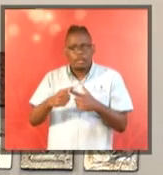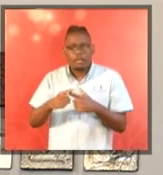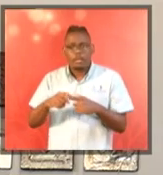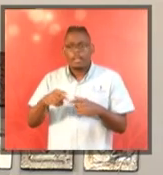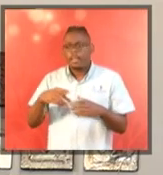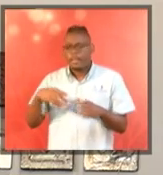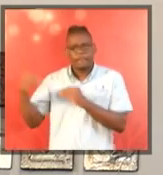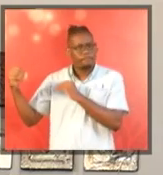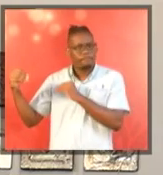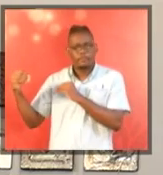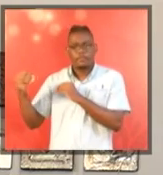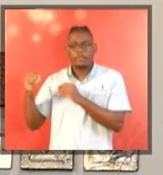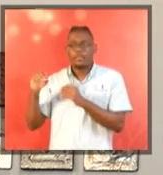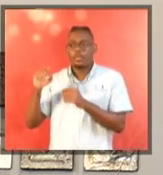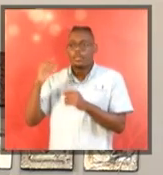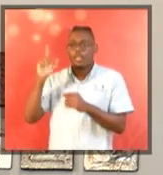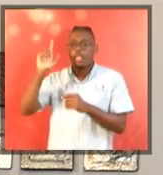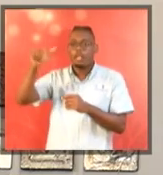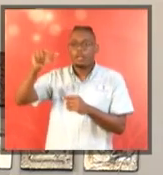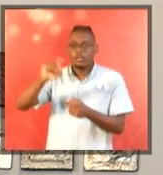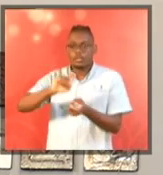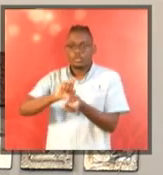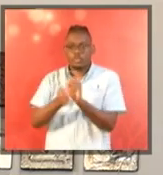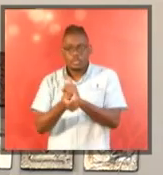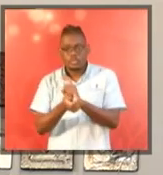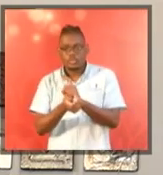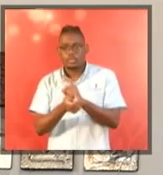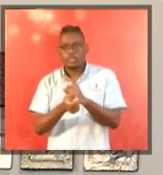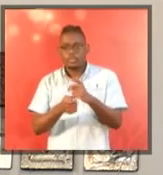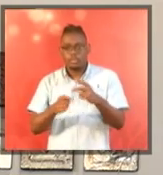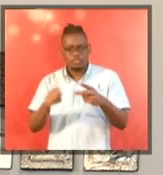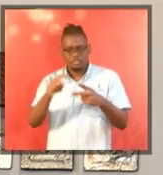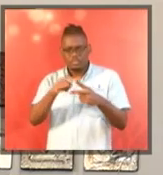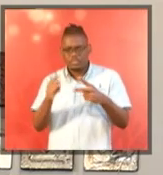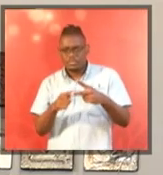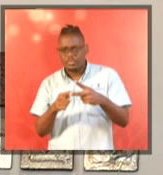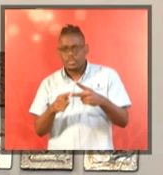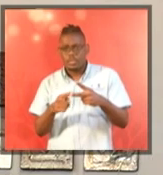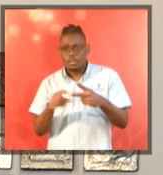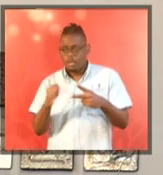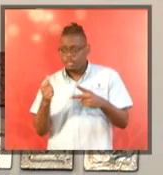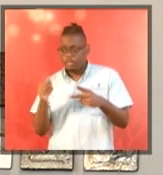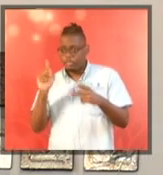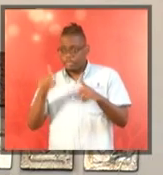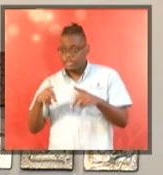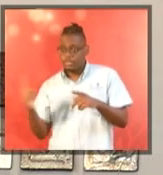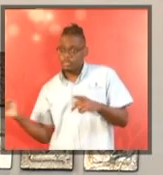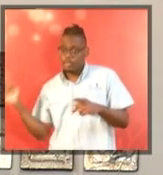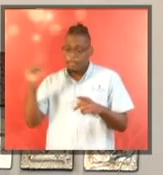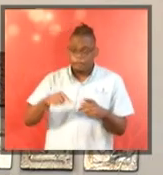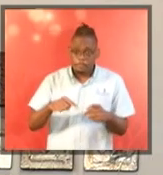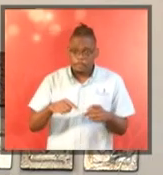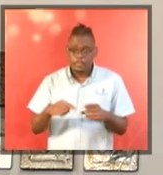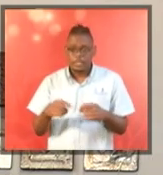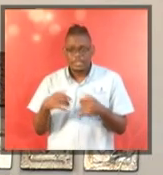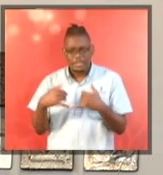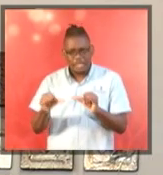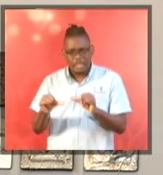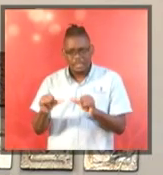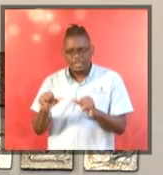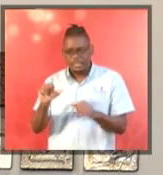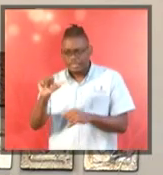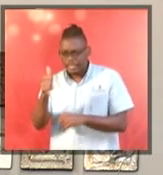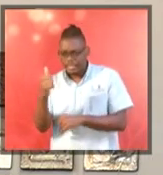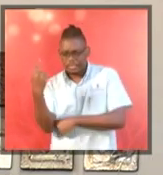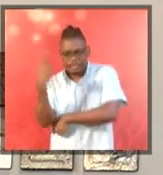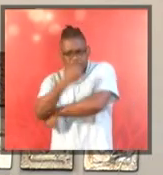first category for symptomatic persons, if you spend 10 days from the date of onset of your symptoms, 3 days plus 3